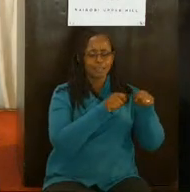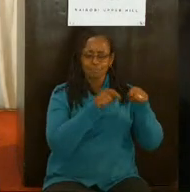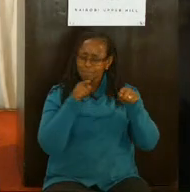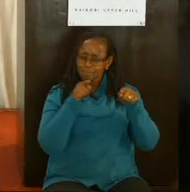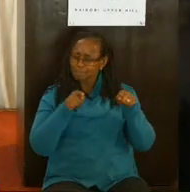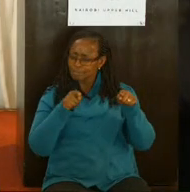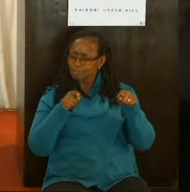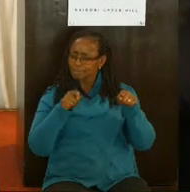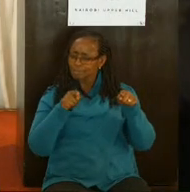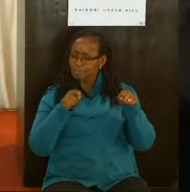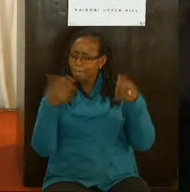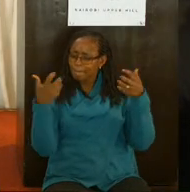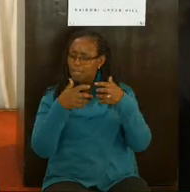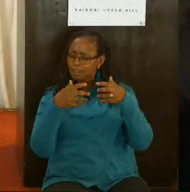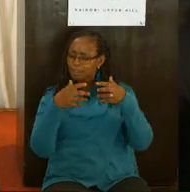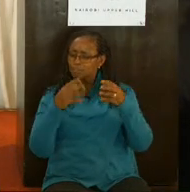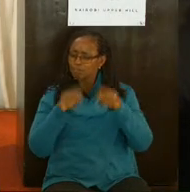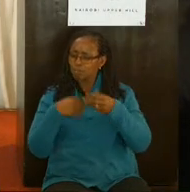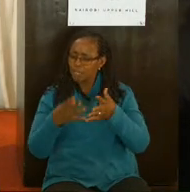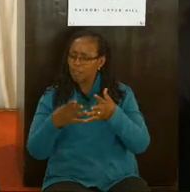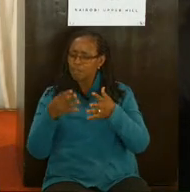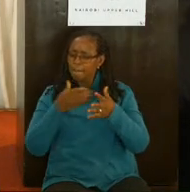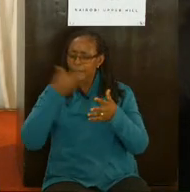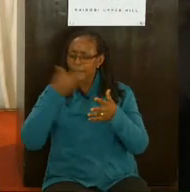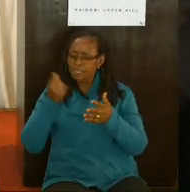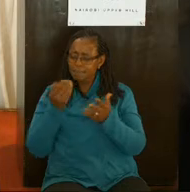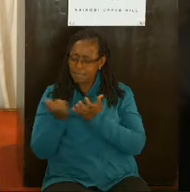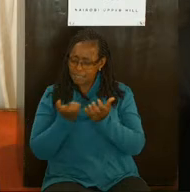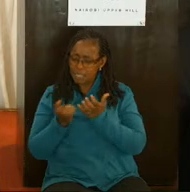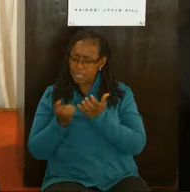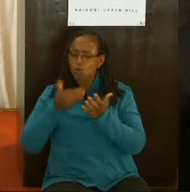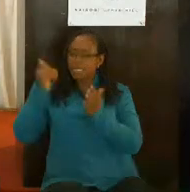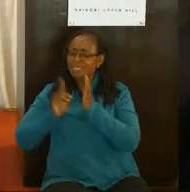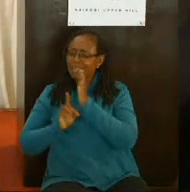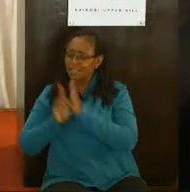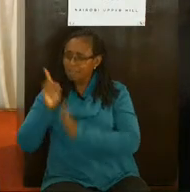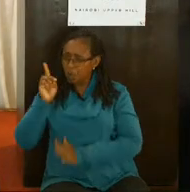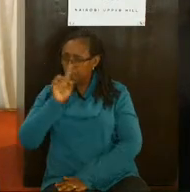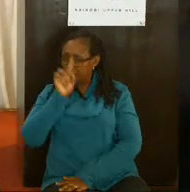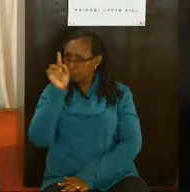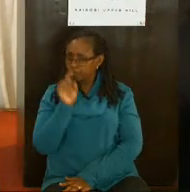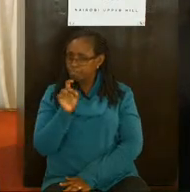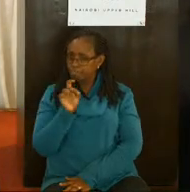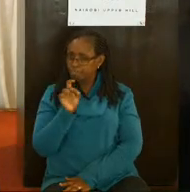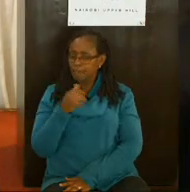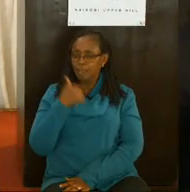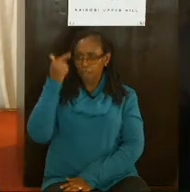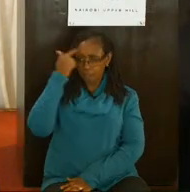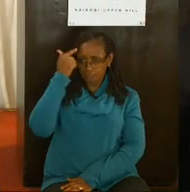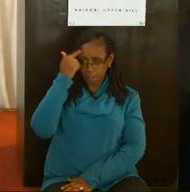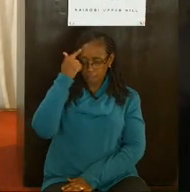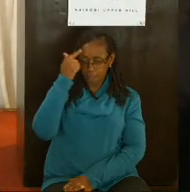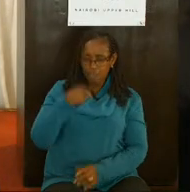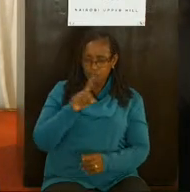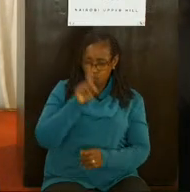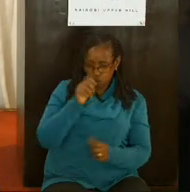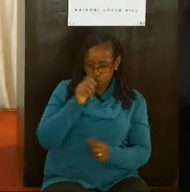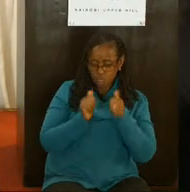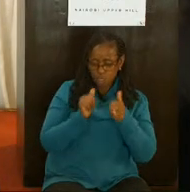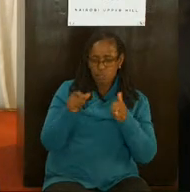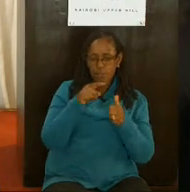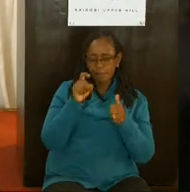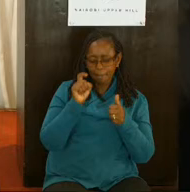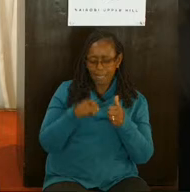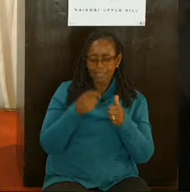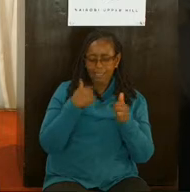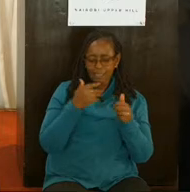is it trusted translating to the better development I think those are uh questions that we are going to